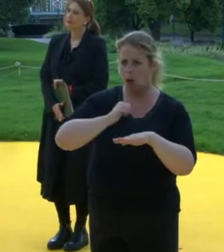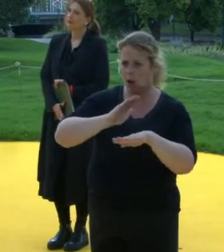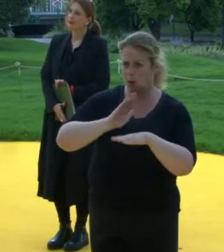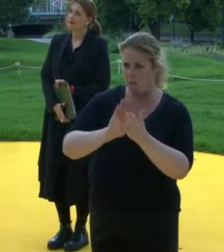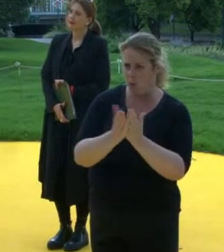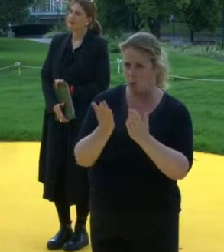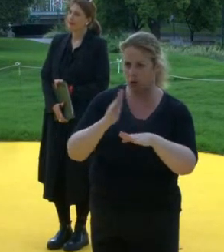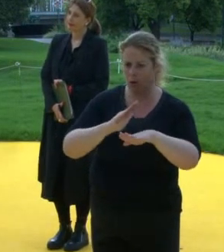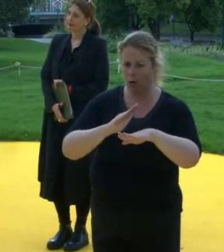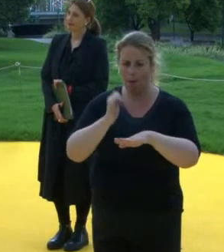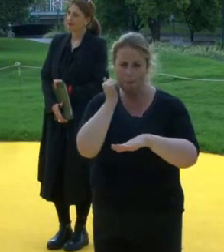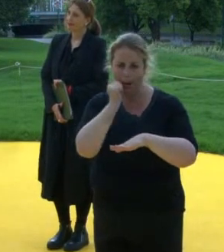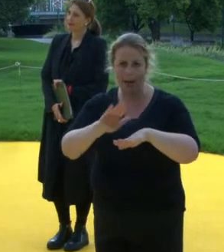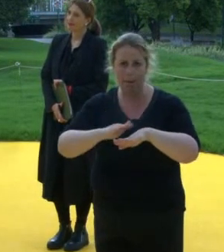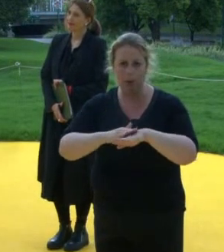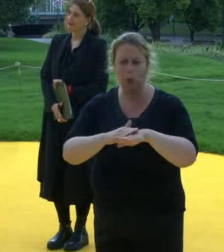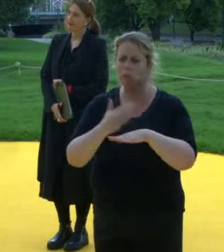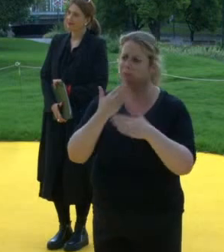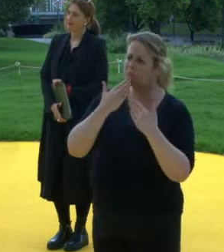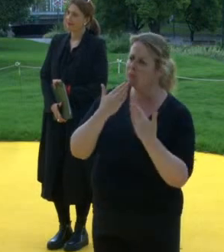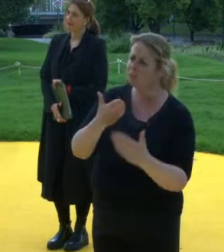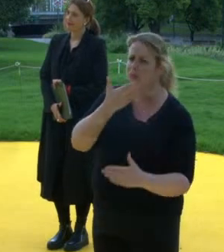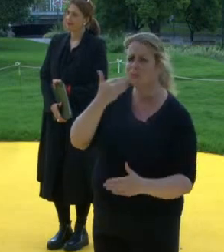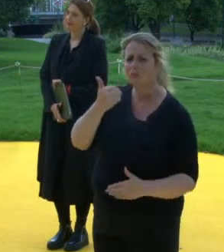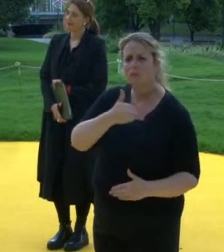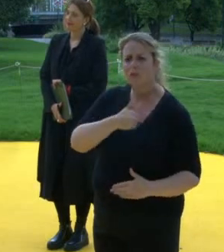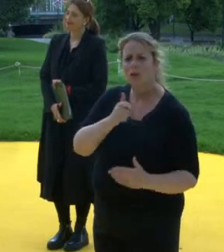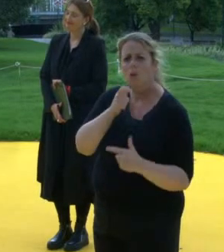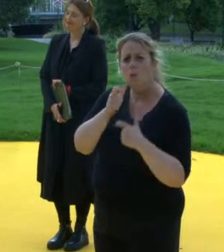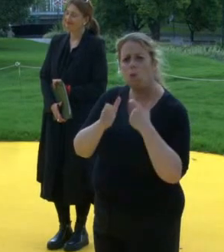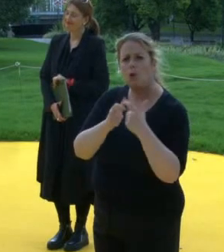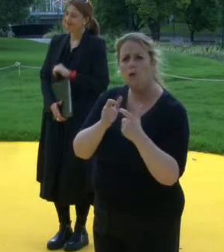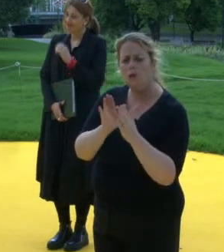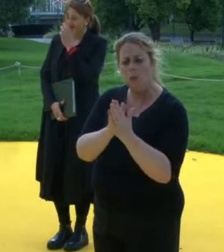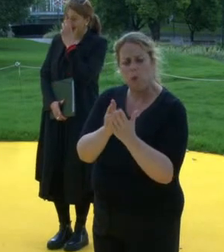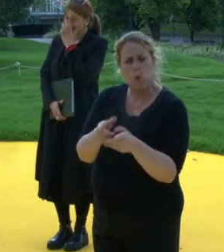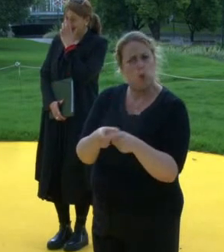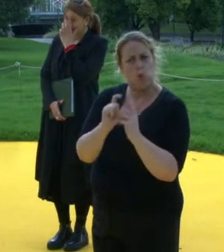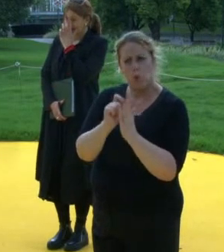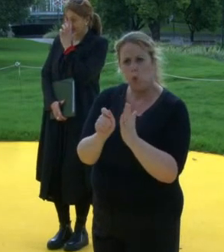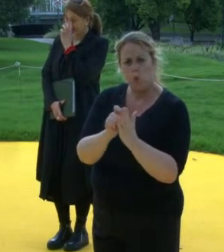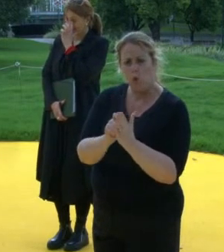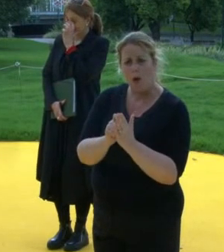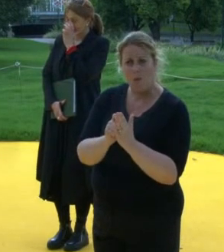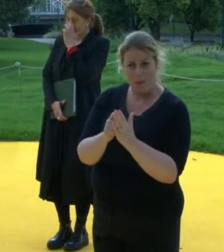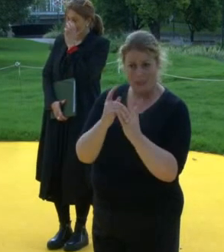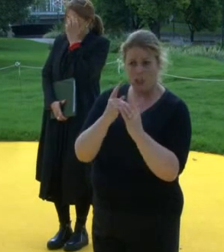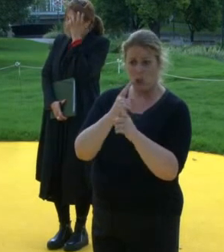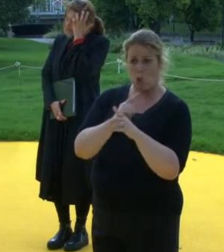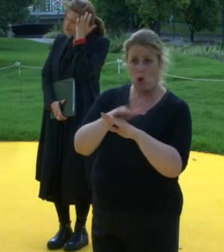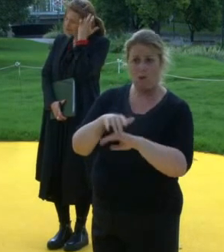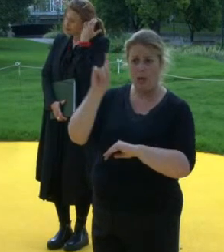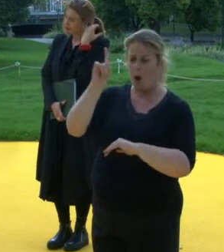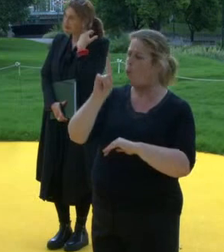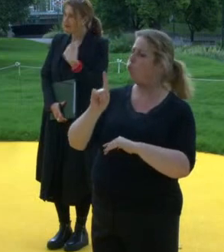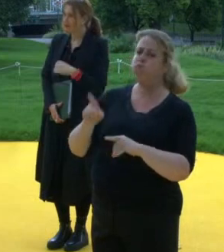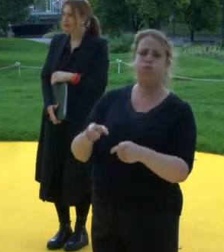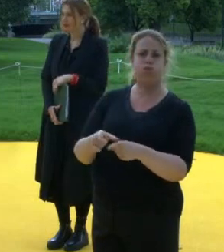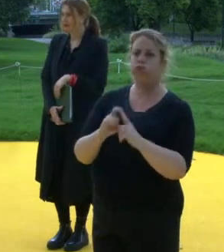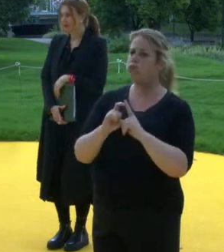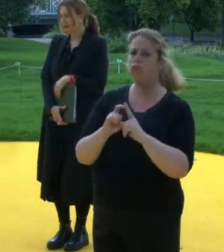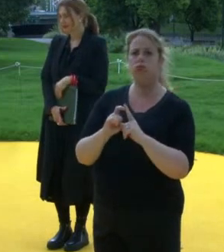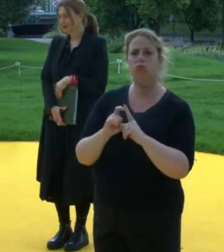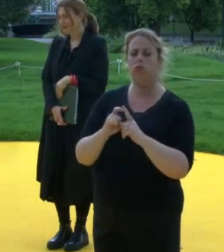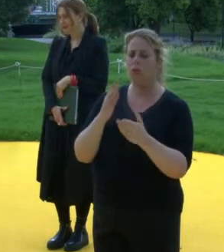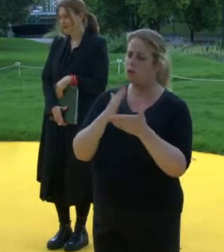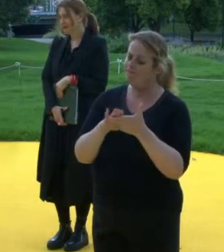for their kind words. This book was somewhat difficult to write, but I find it even harder to speak about. So I'm truly grateful